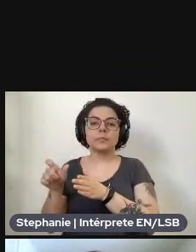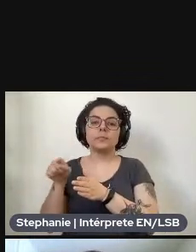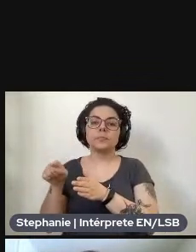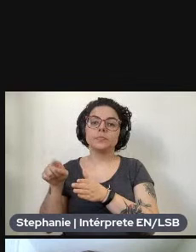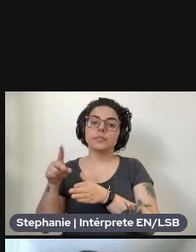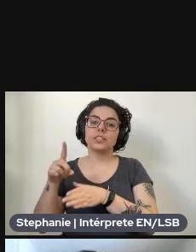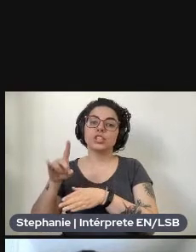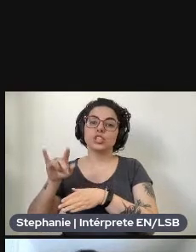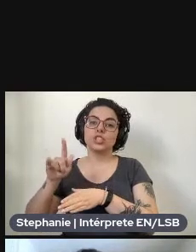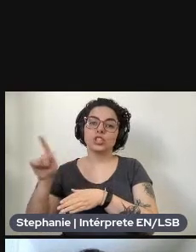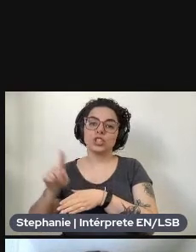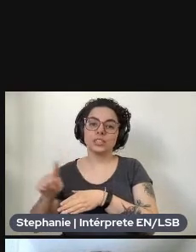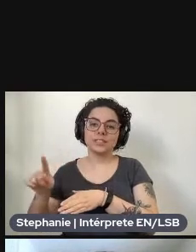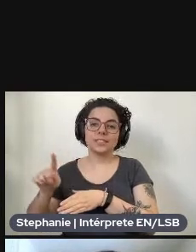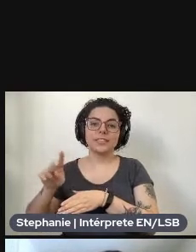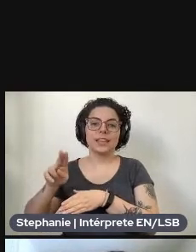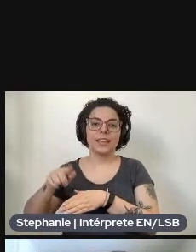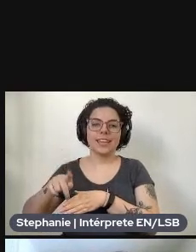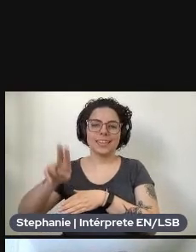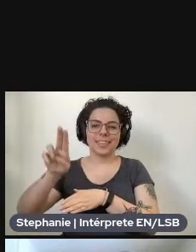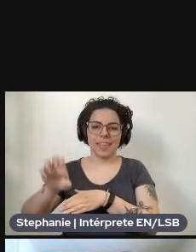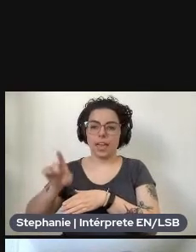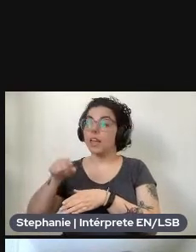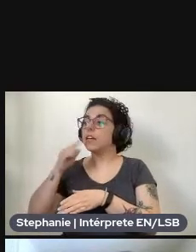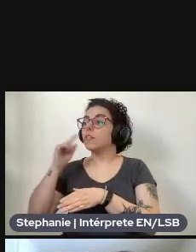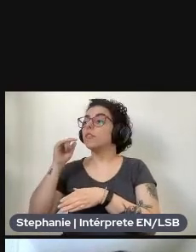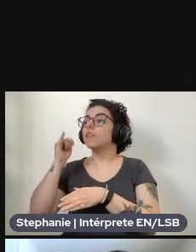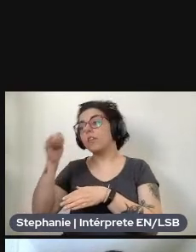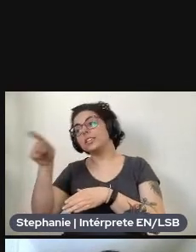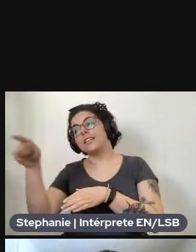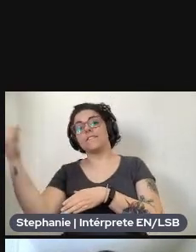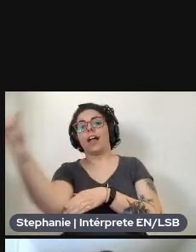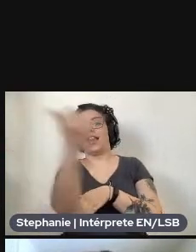GISCE, reportedly.